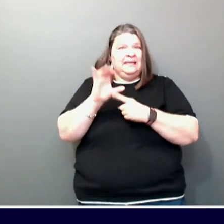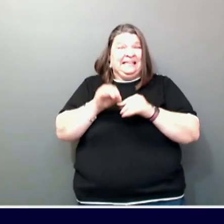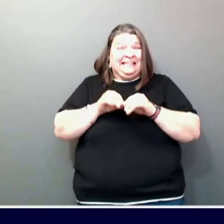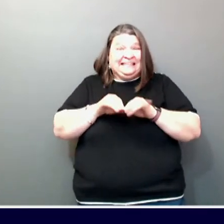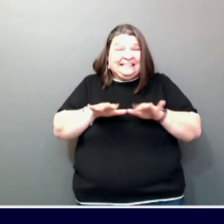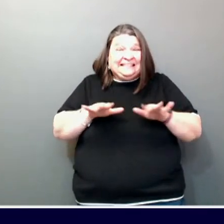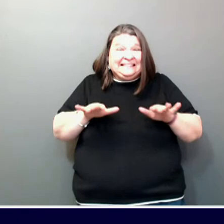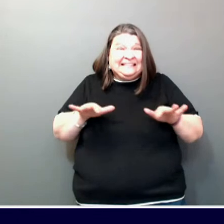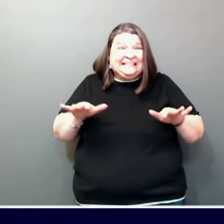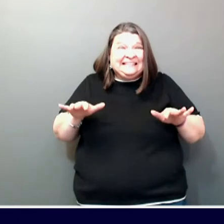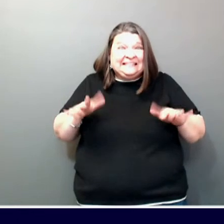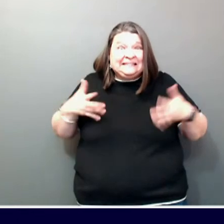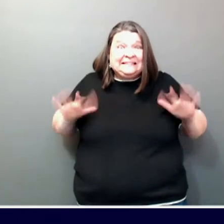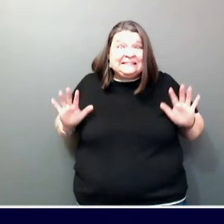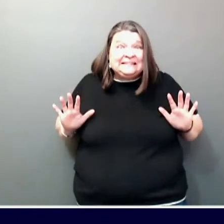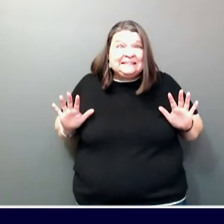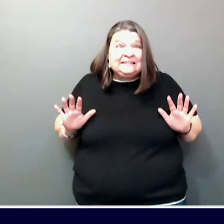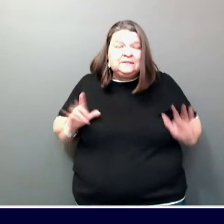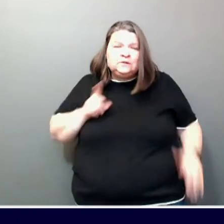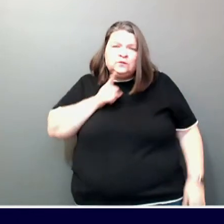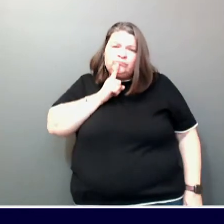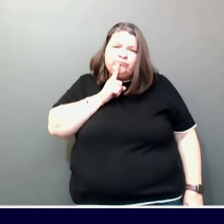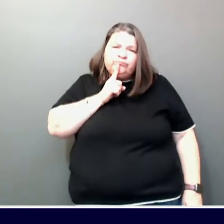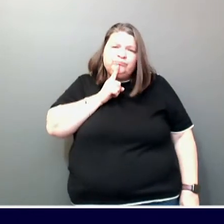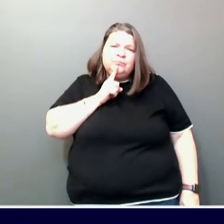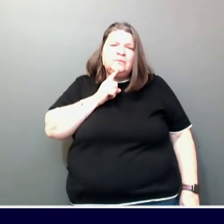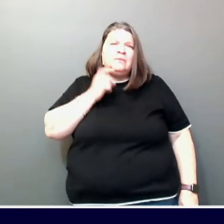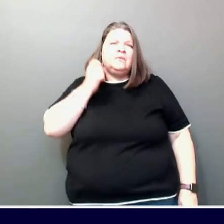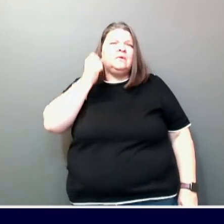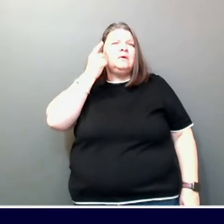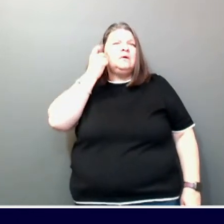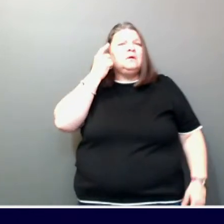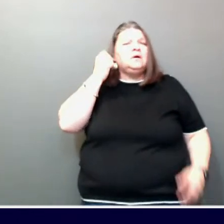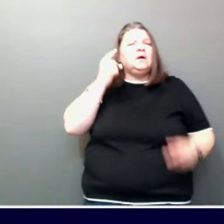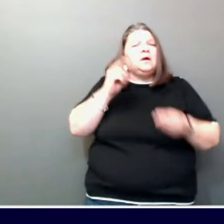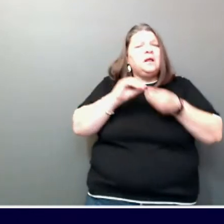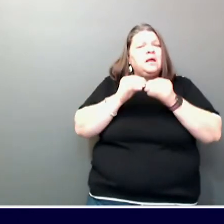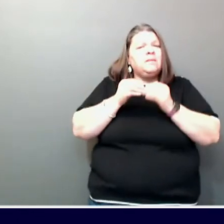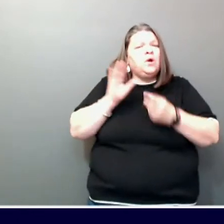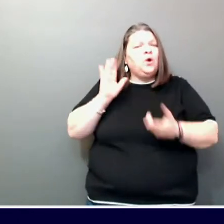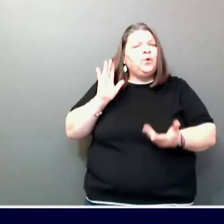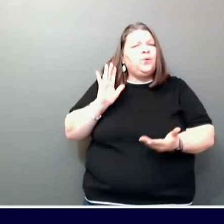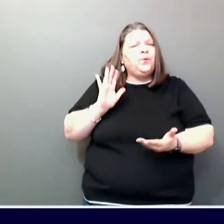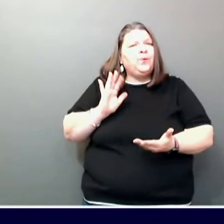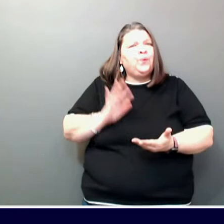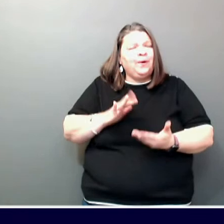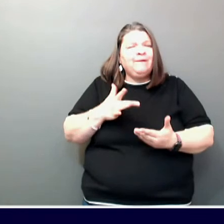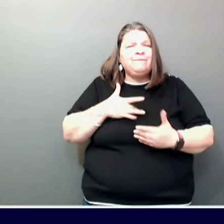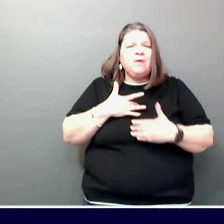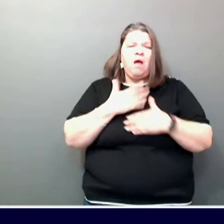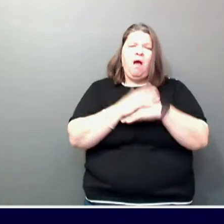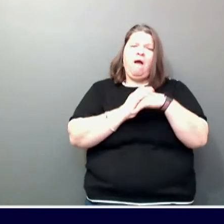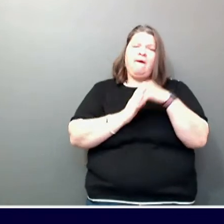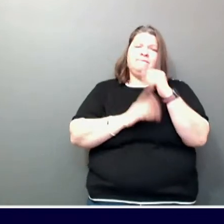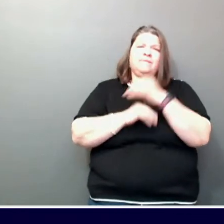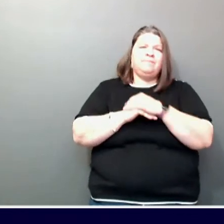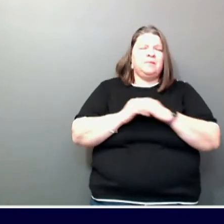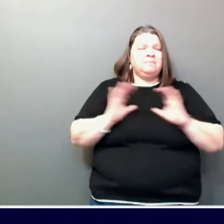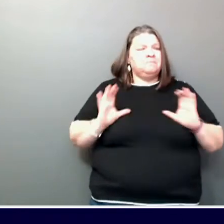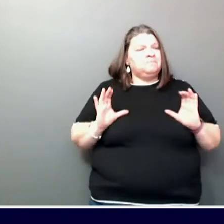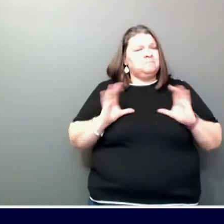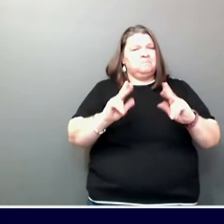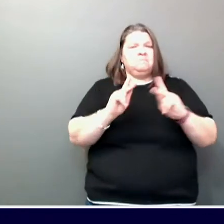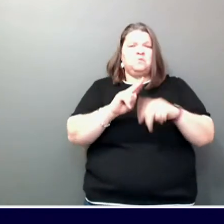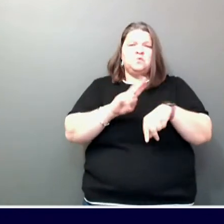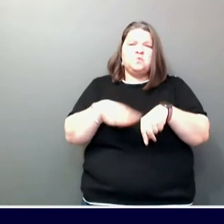live with. Well, I'll start by picking up where the commissioner noted in connection with Eric's question. The